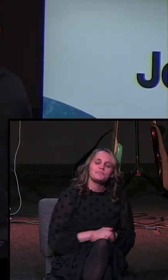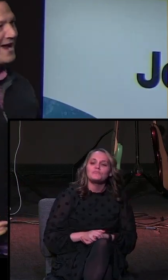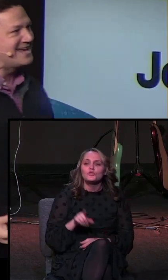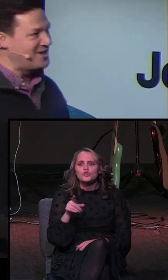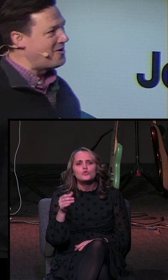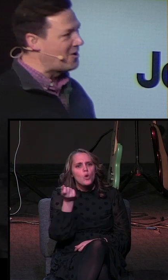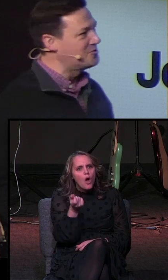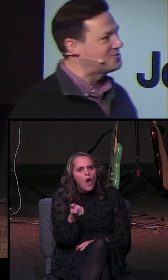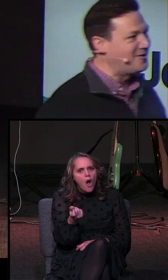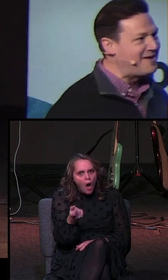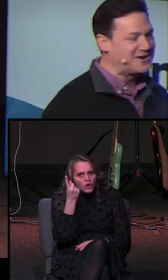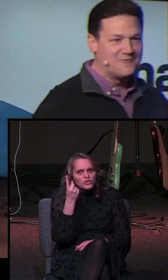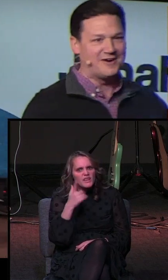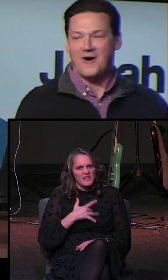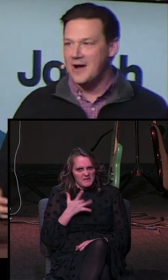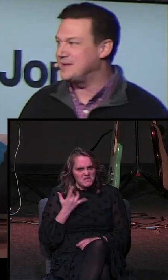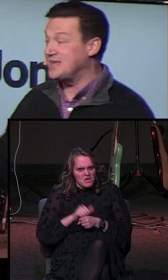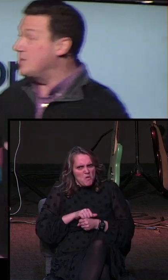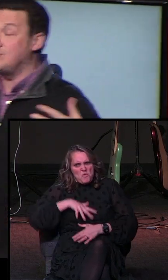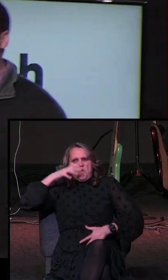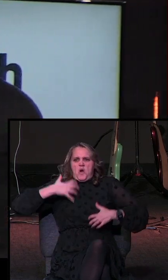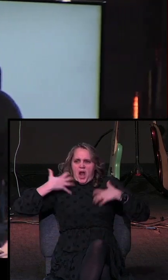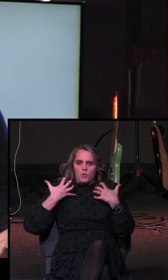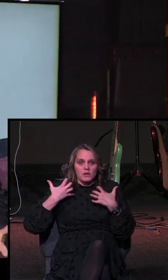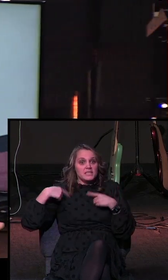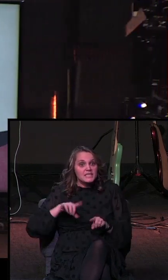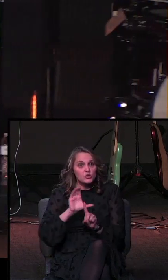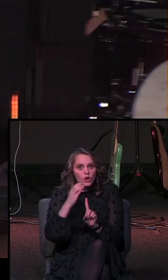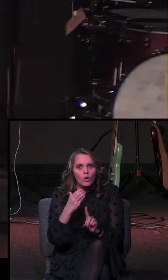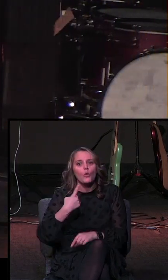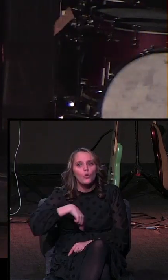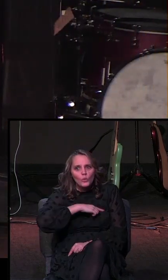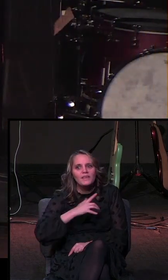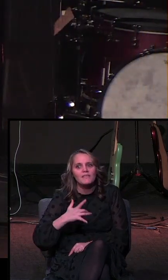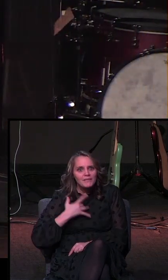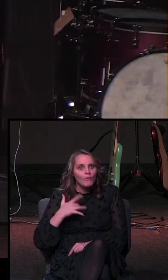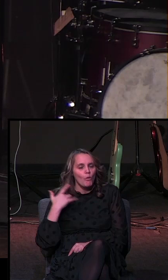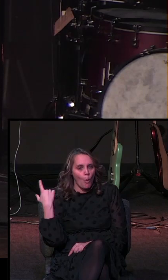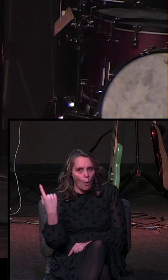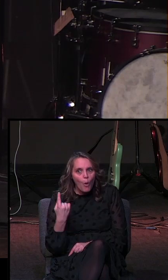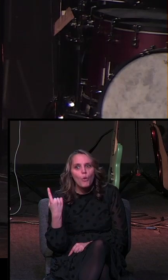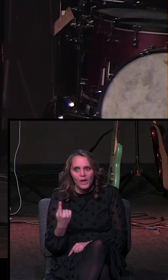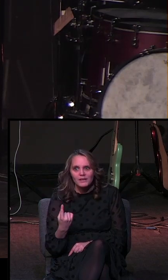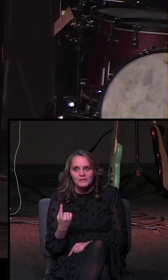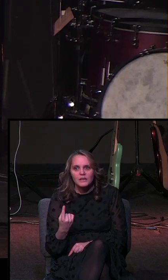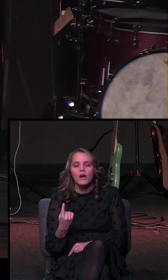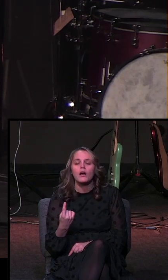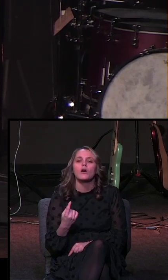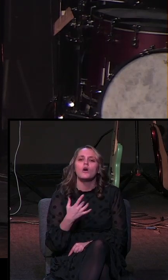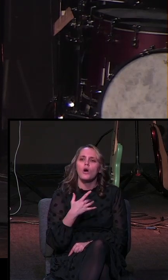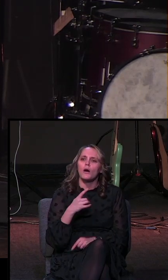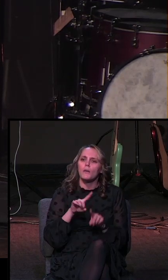understand outrage in our culture. I don't have to go very far, how about you say it? We feel it all the time. And we feel it in those kind of things. We also feel it